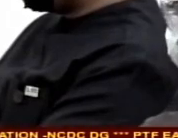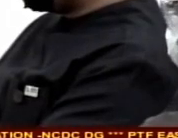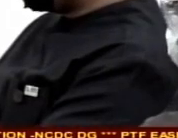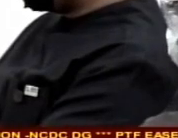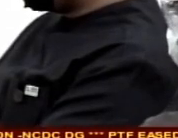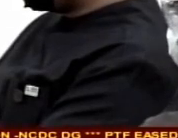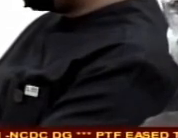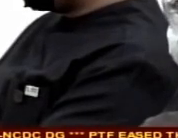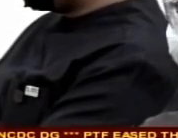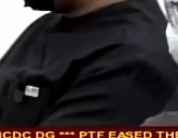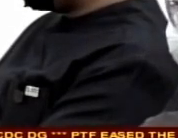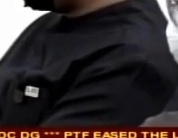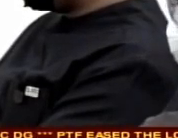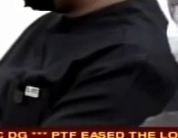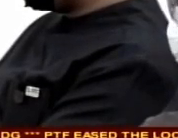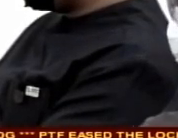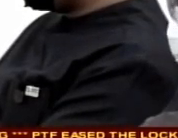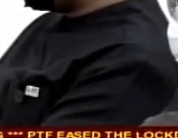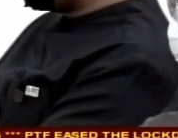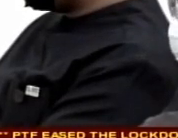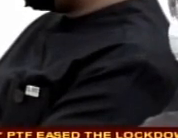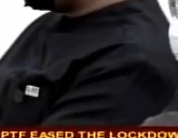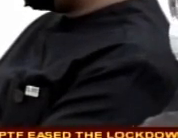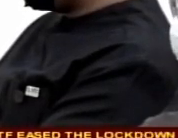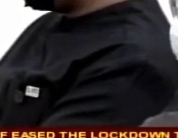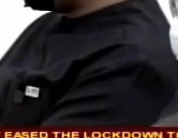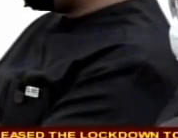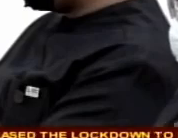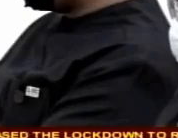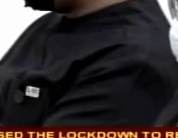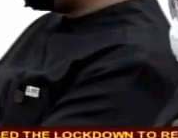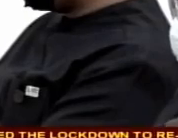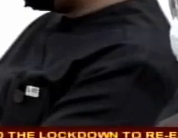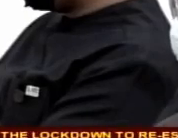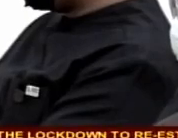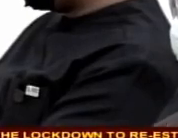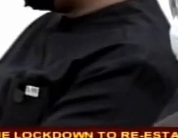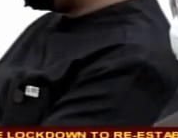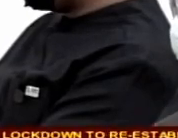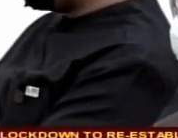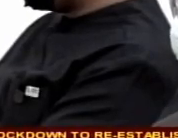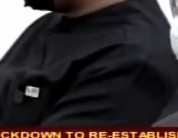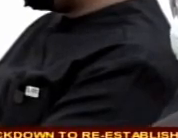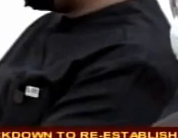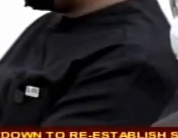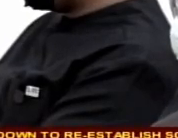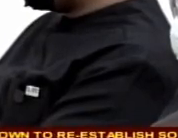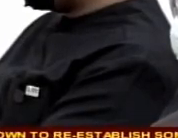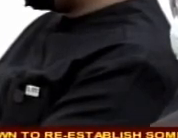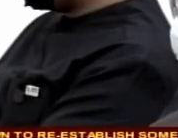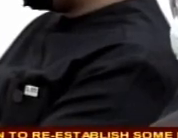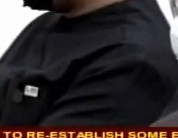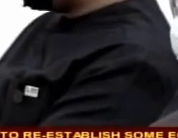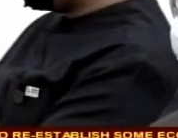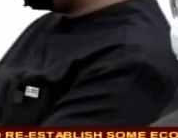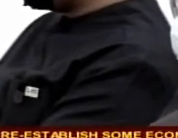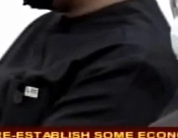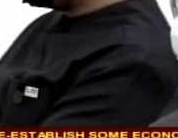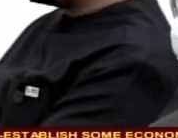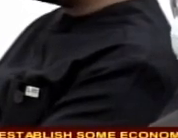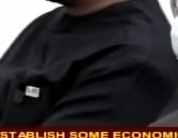question, sir. There are allegations that some of your staff are collecting money for tests to be carried